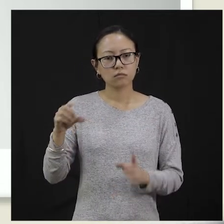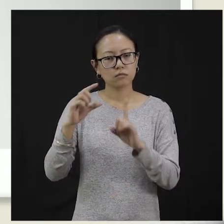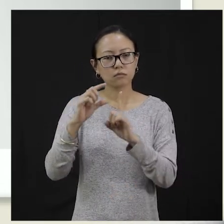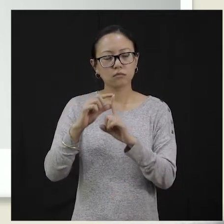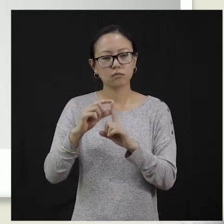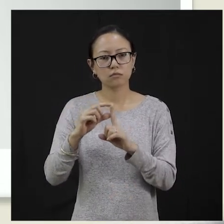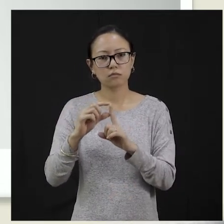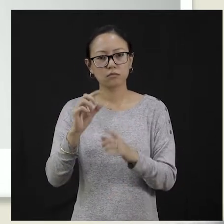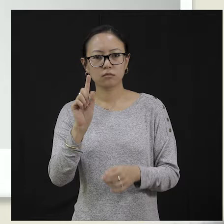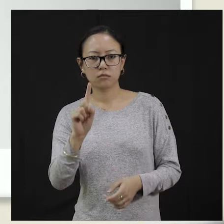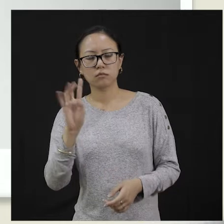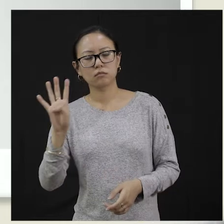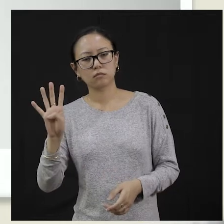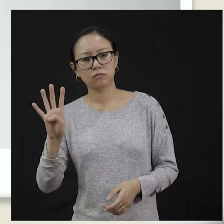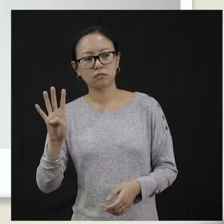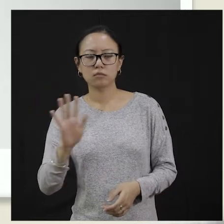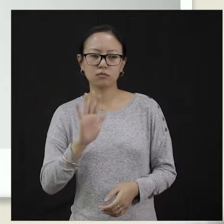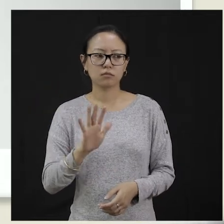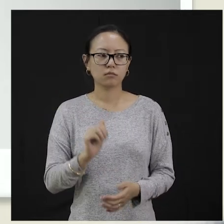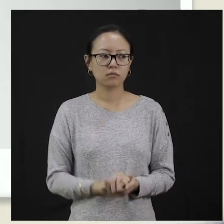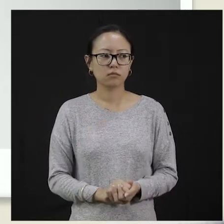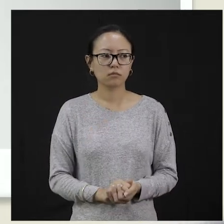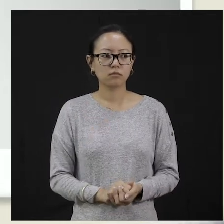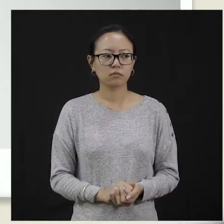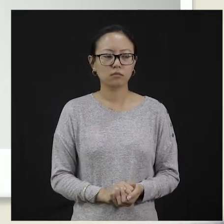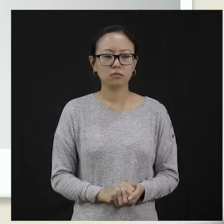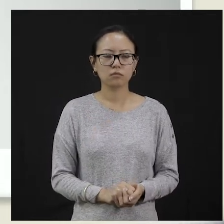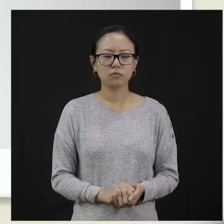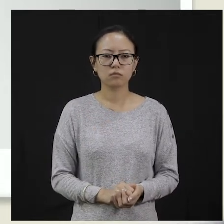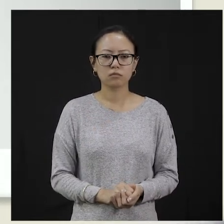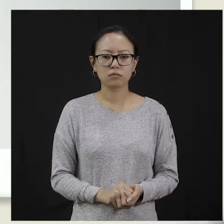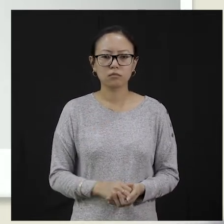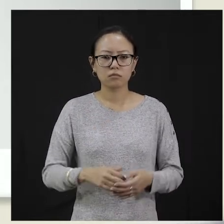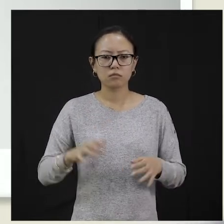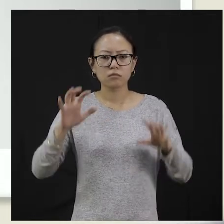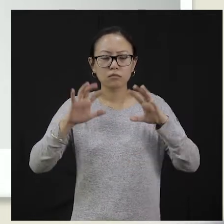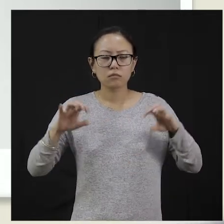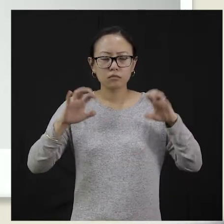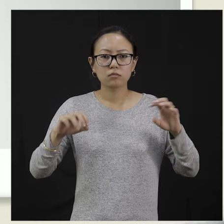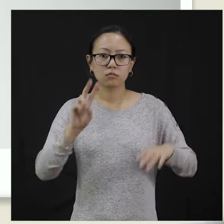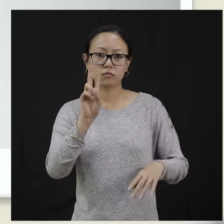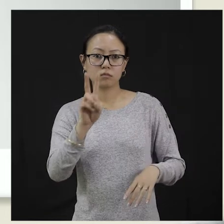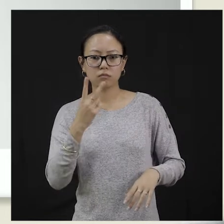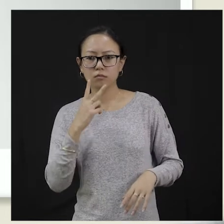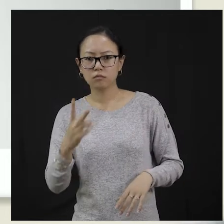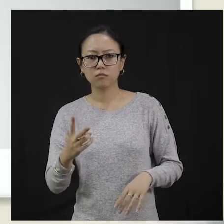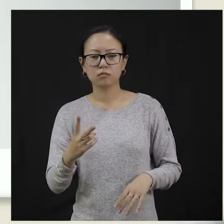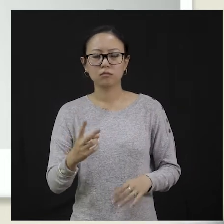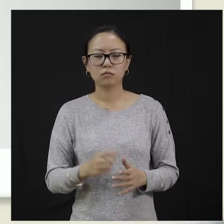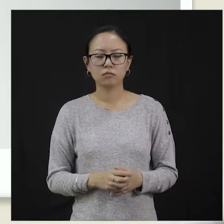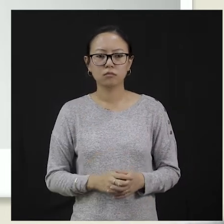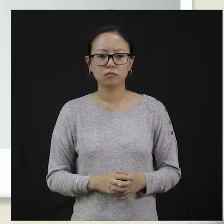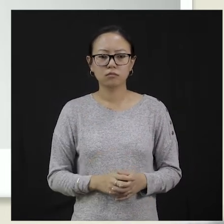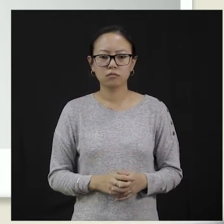right? Yes, you have to circle the animal on top and color the animal